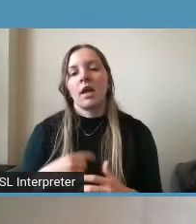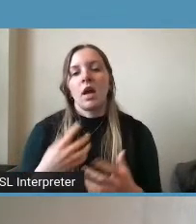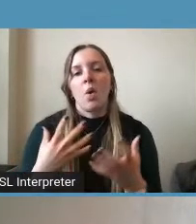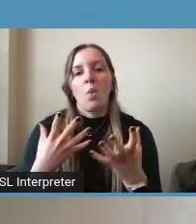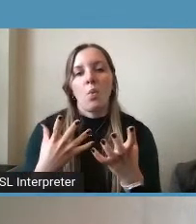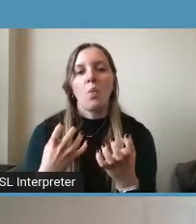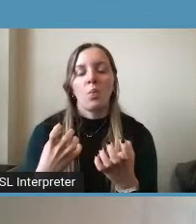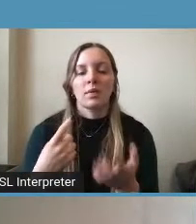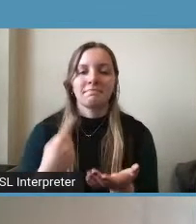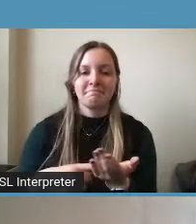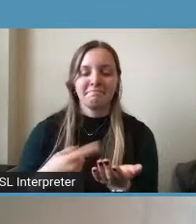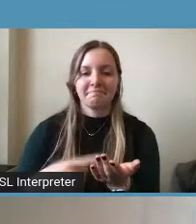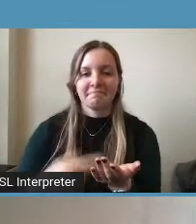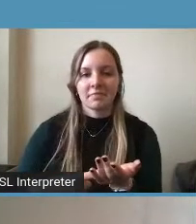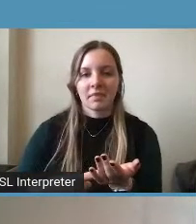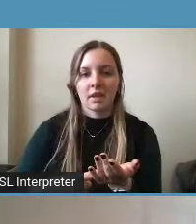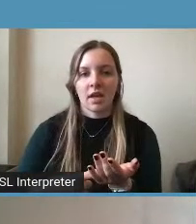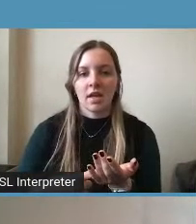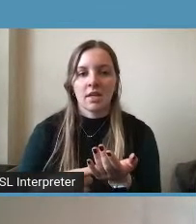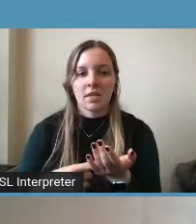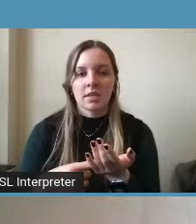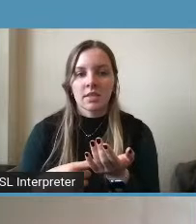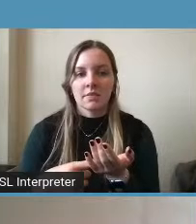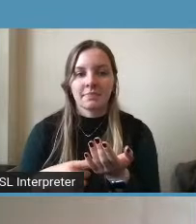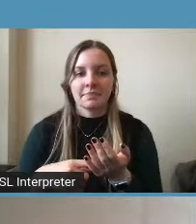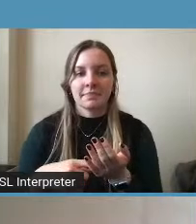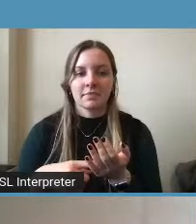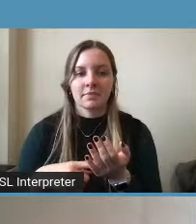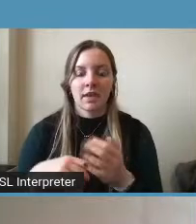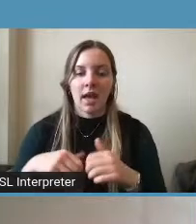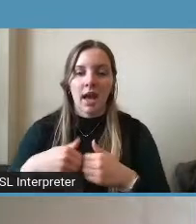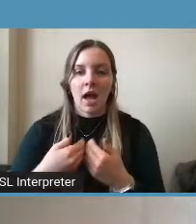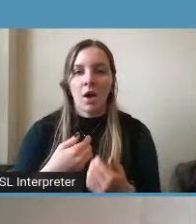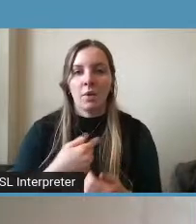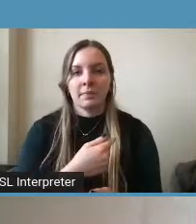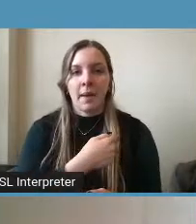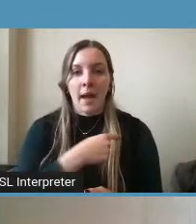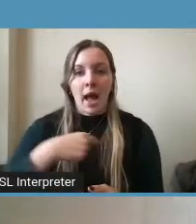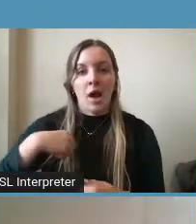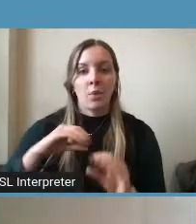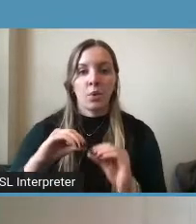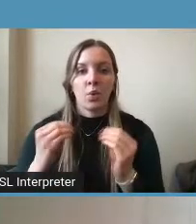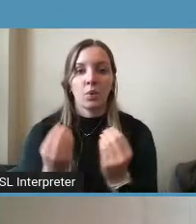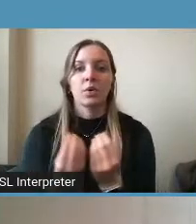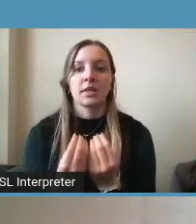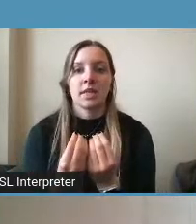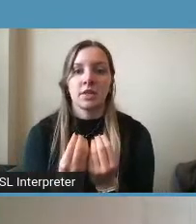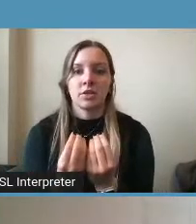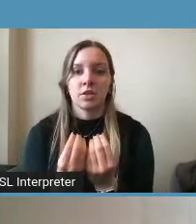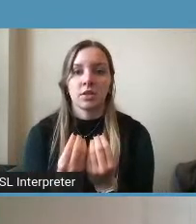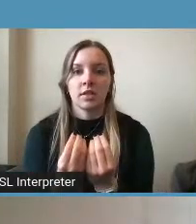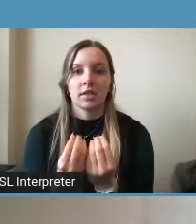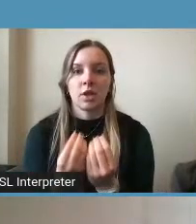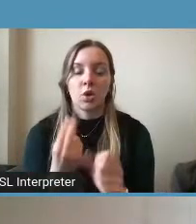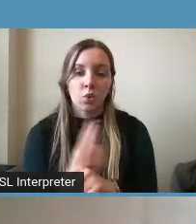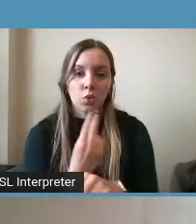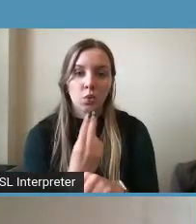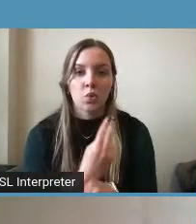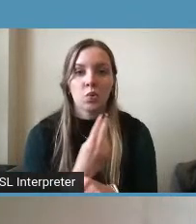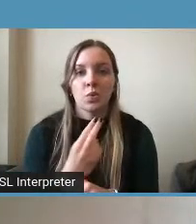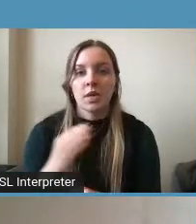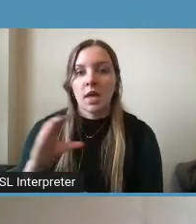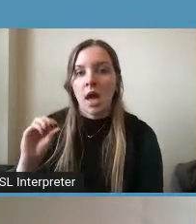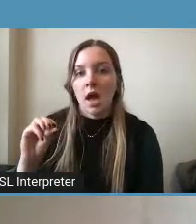time today talking about is the area where our organization works, which is called computational photography. And what we mean